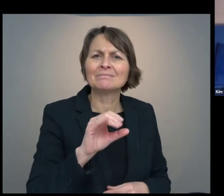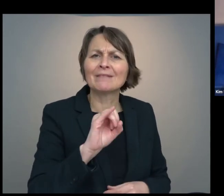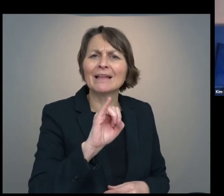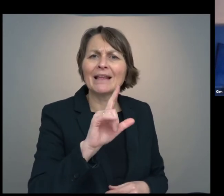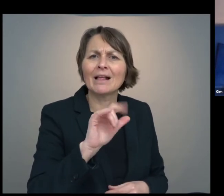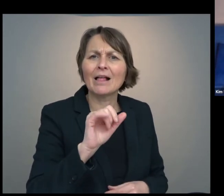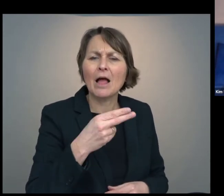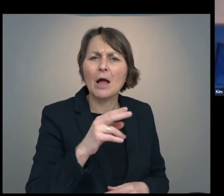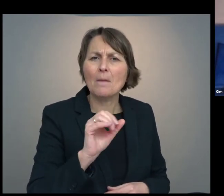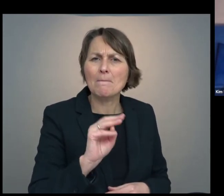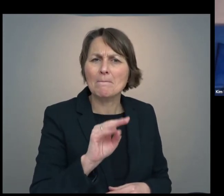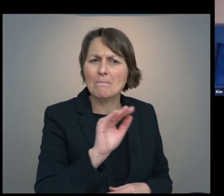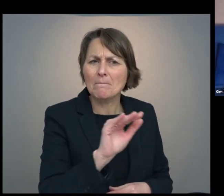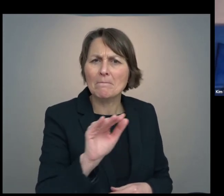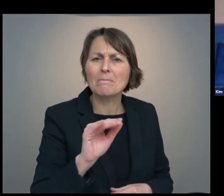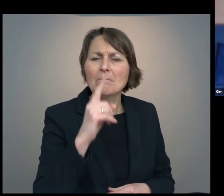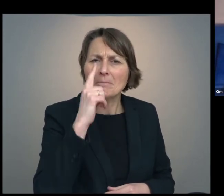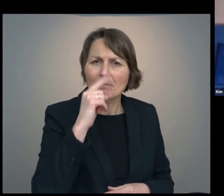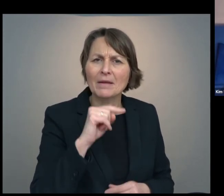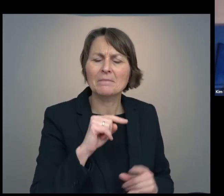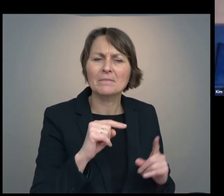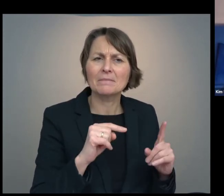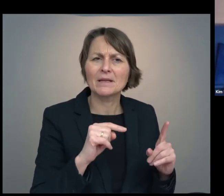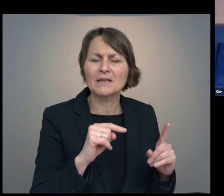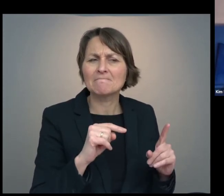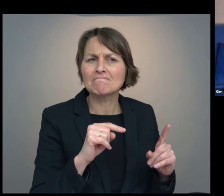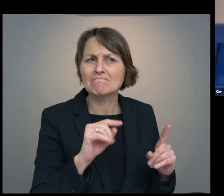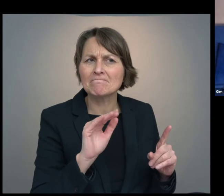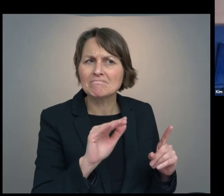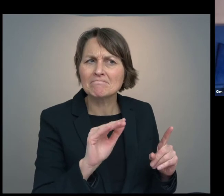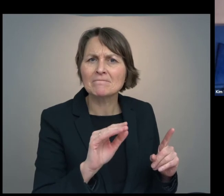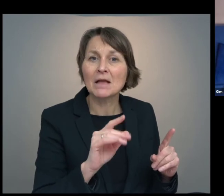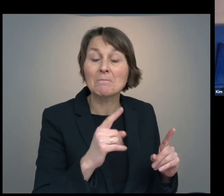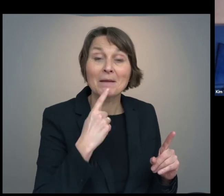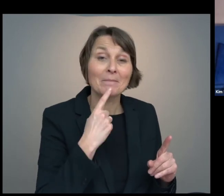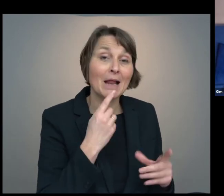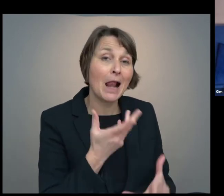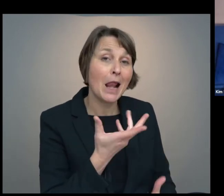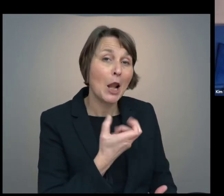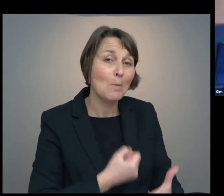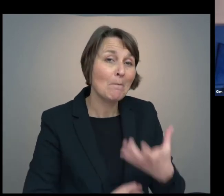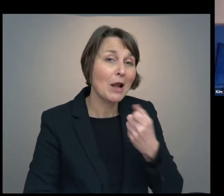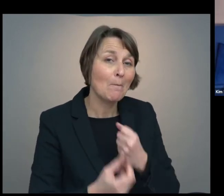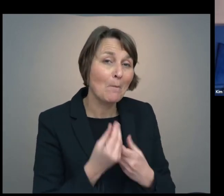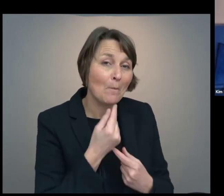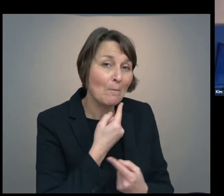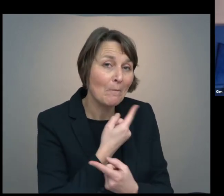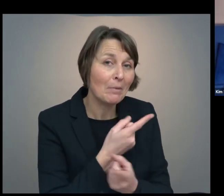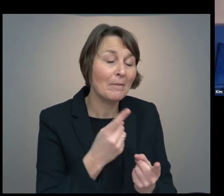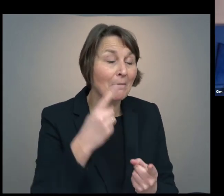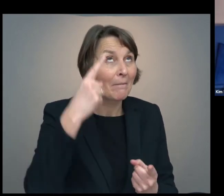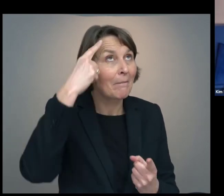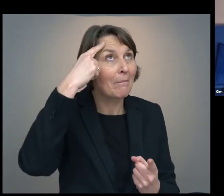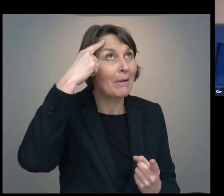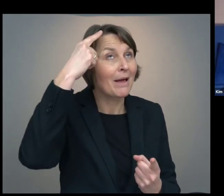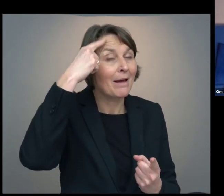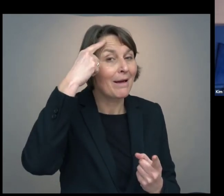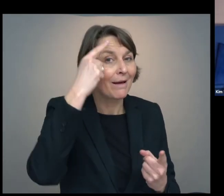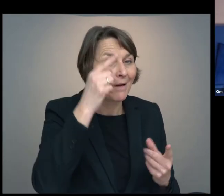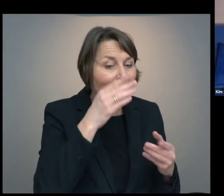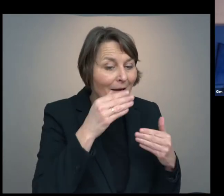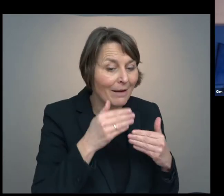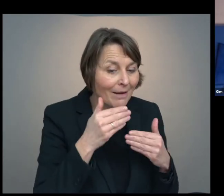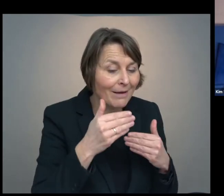anymore. But Kim, I don't know if we can actually tease about plans for